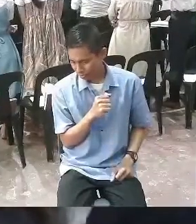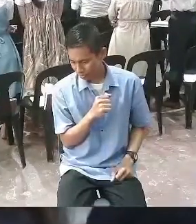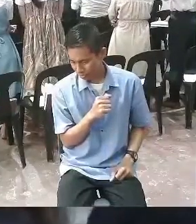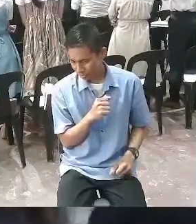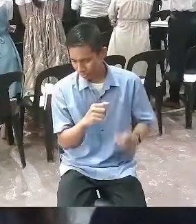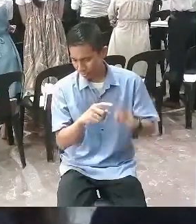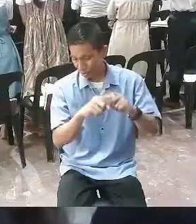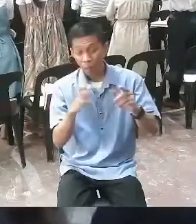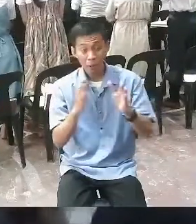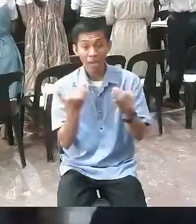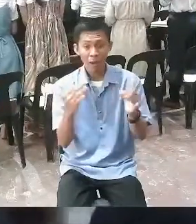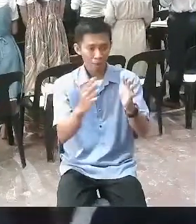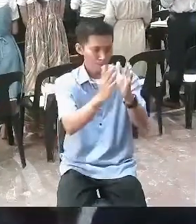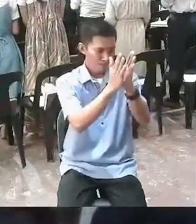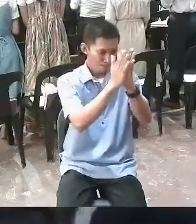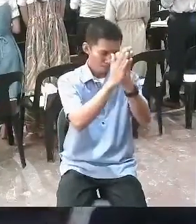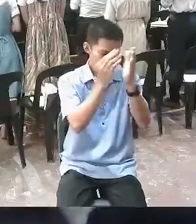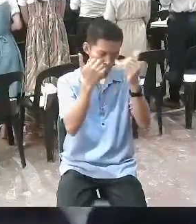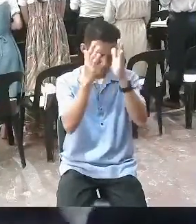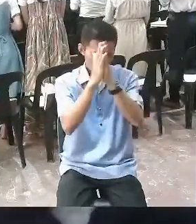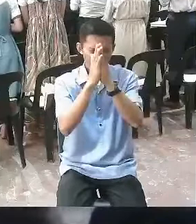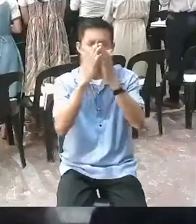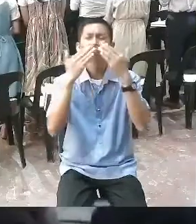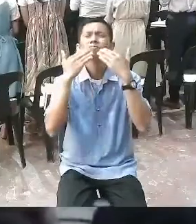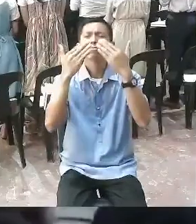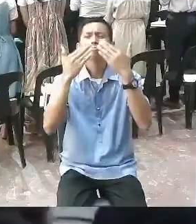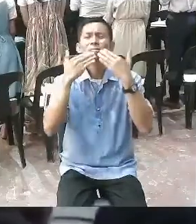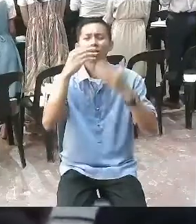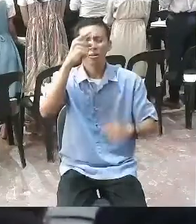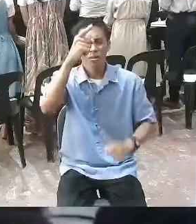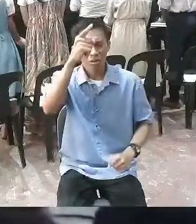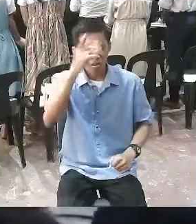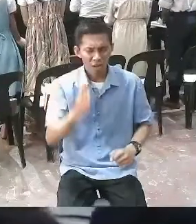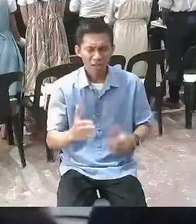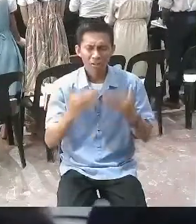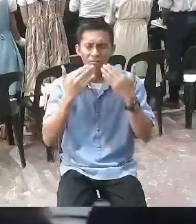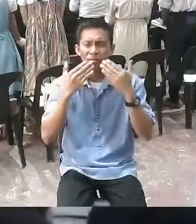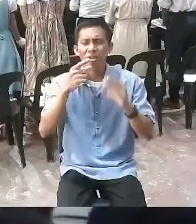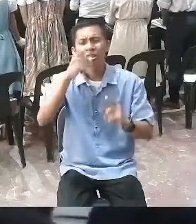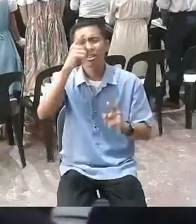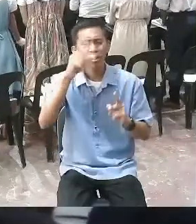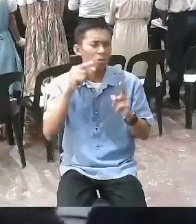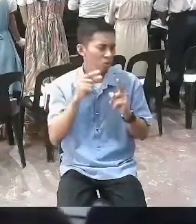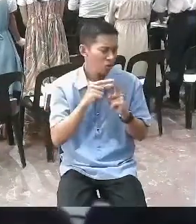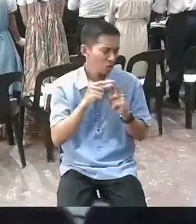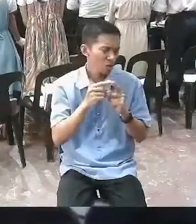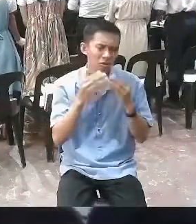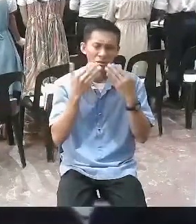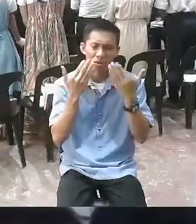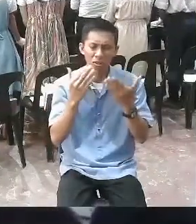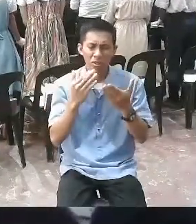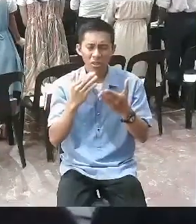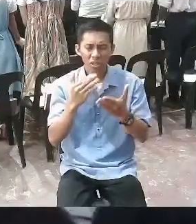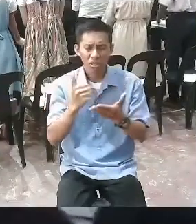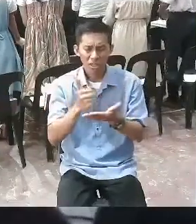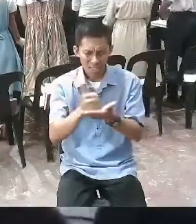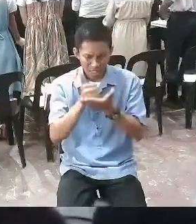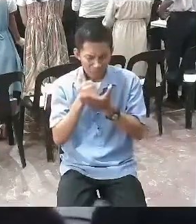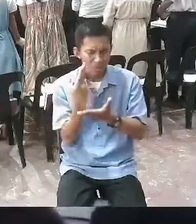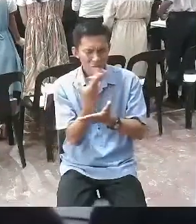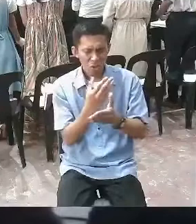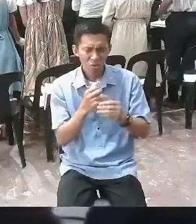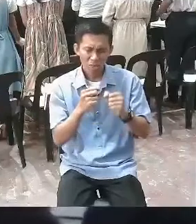Let's pray. Heavenly Father, thank you for your word. Thank you for making it so plain and so